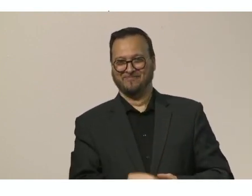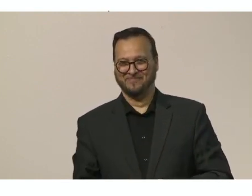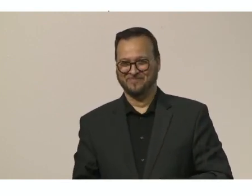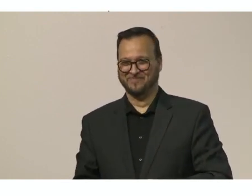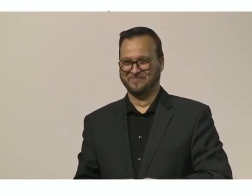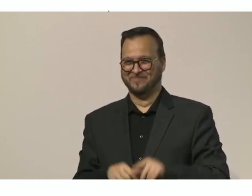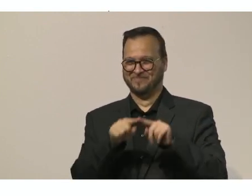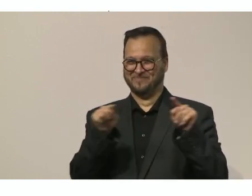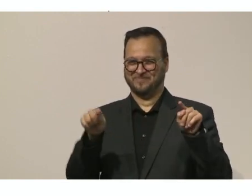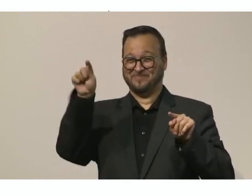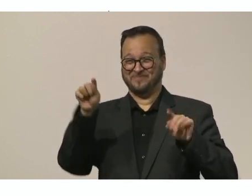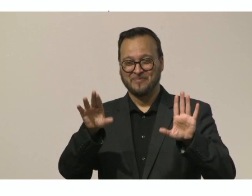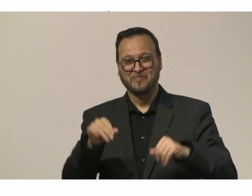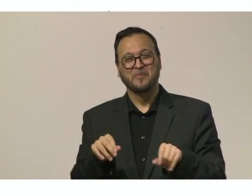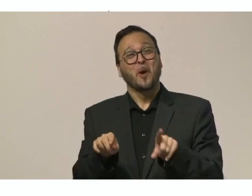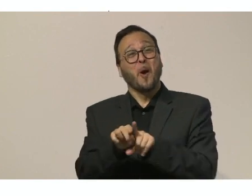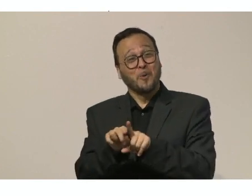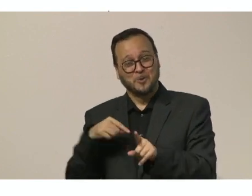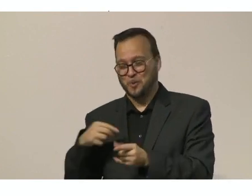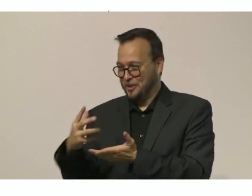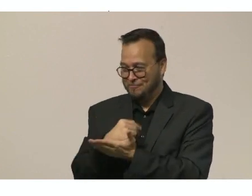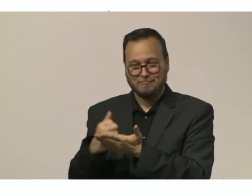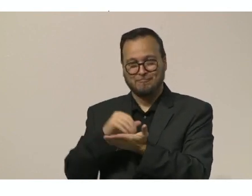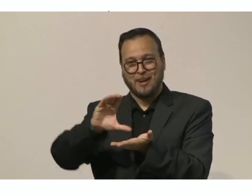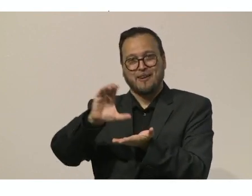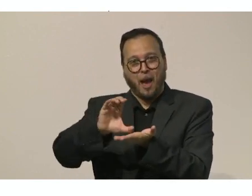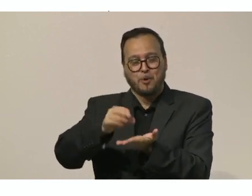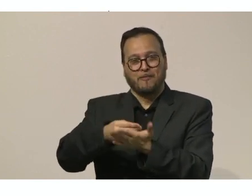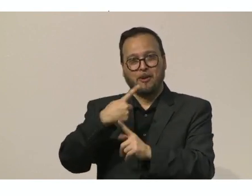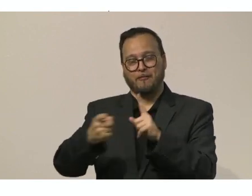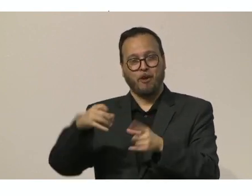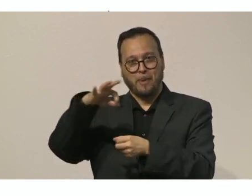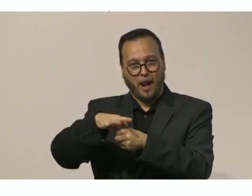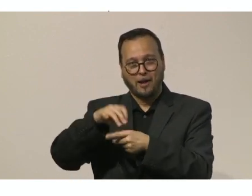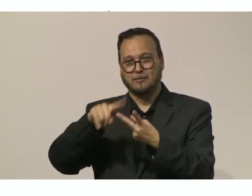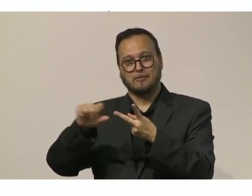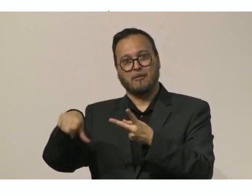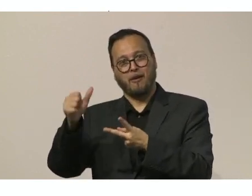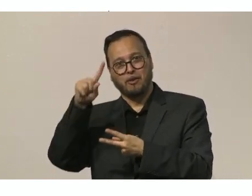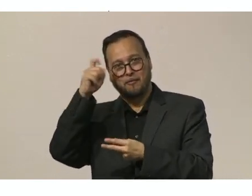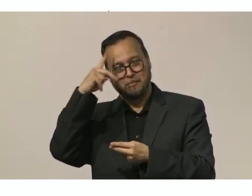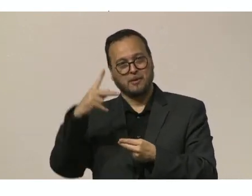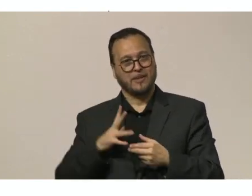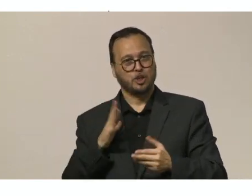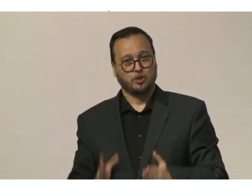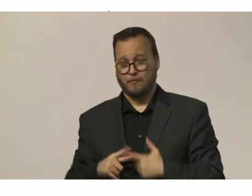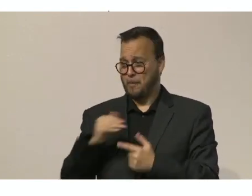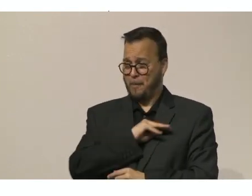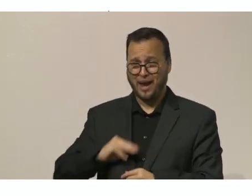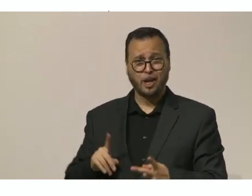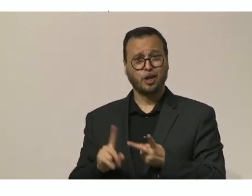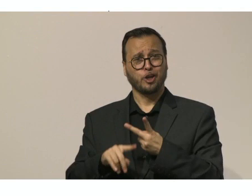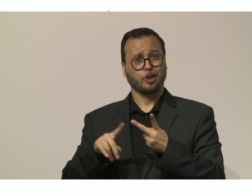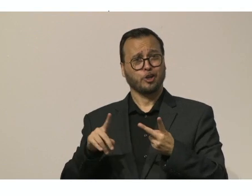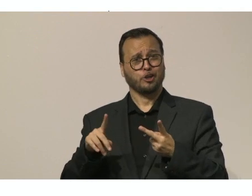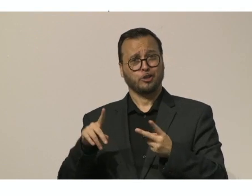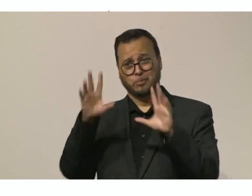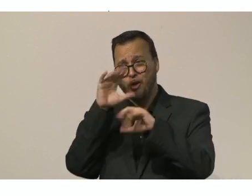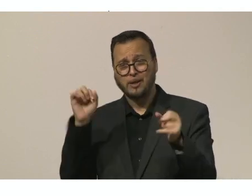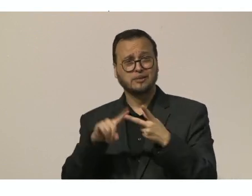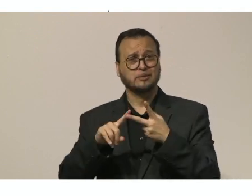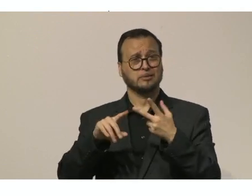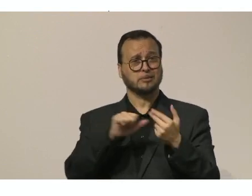Finally, we pursue capital funding from elected and government officials, including the mayor, bar president, city council, to improve our